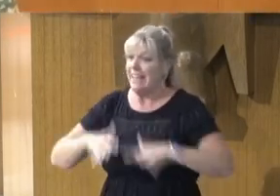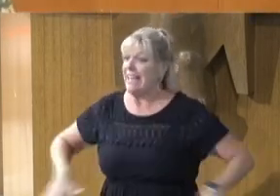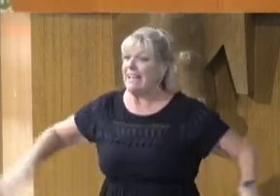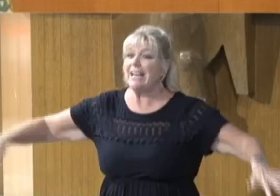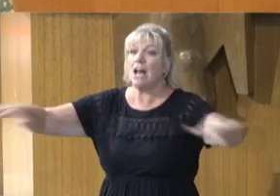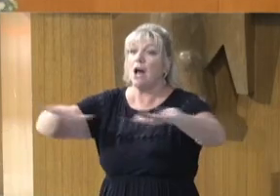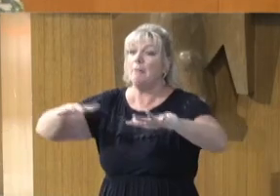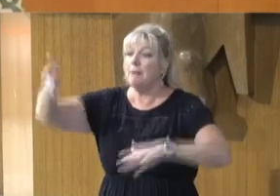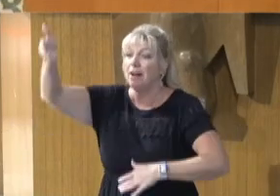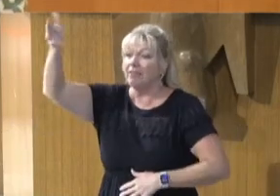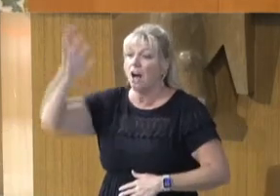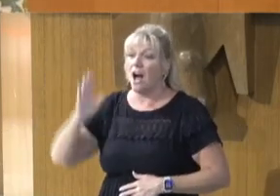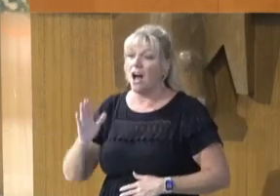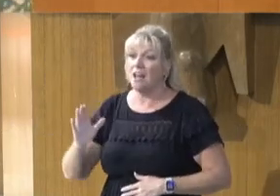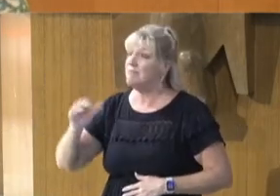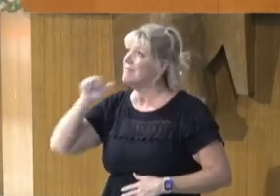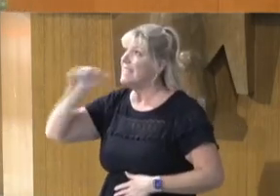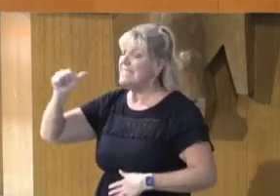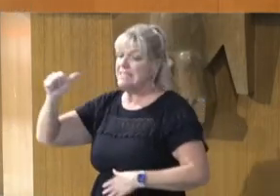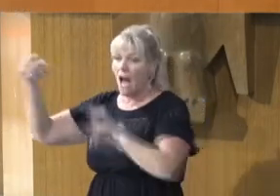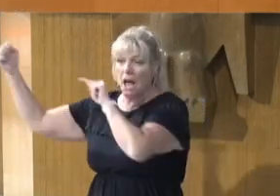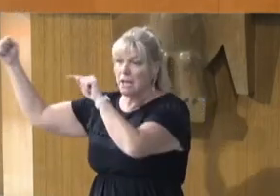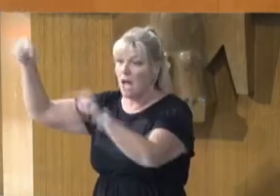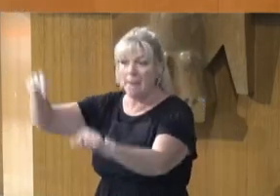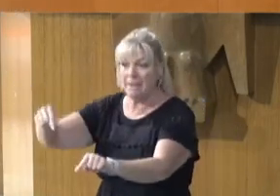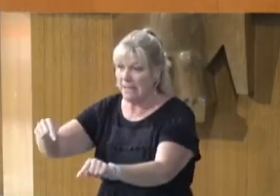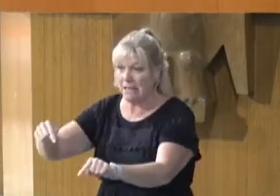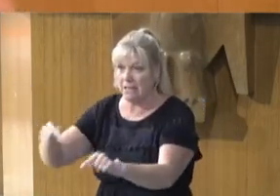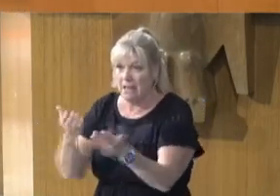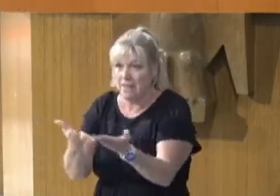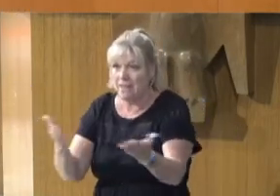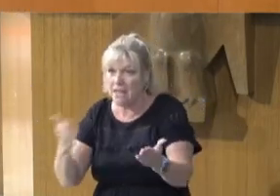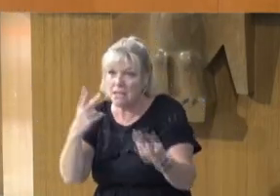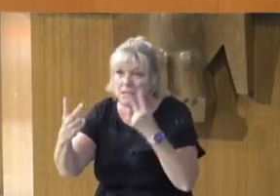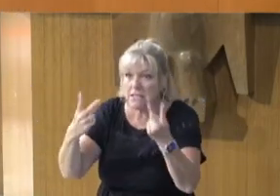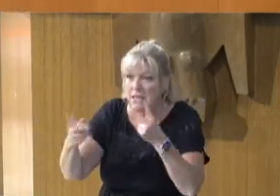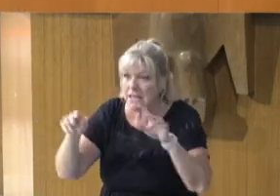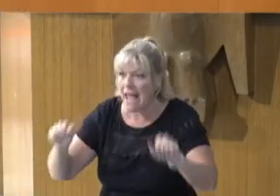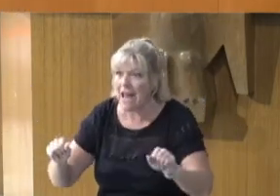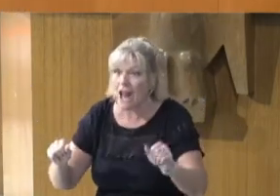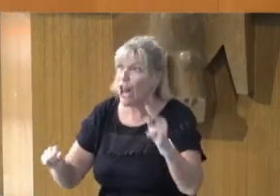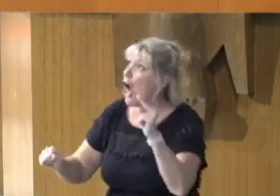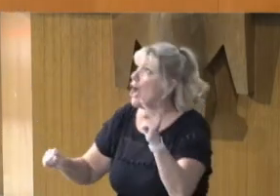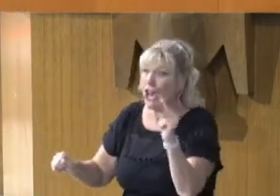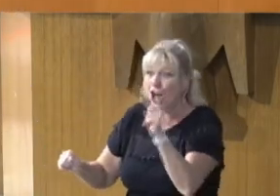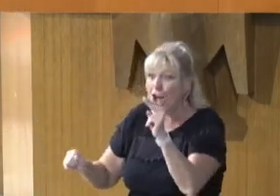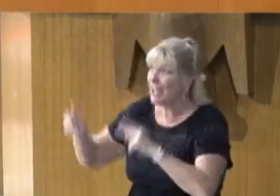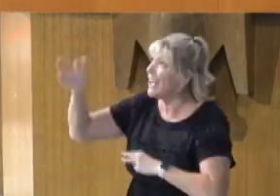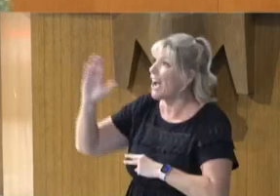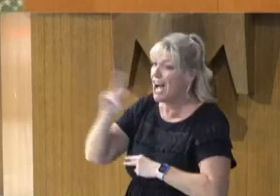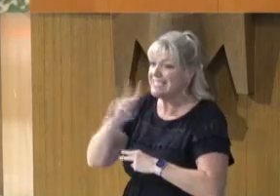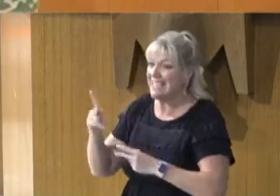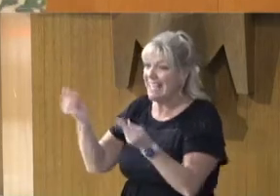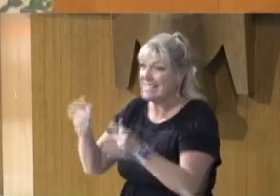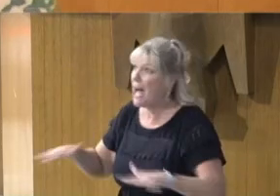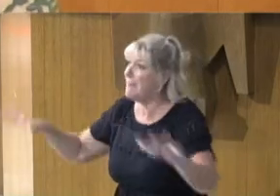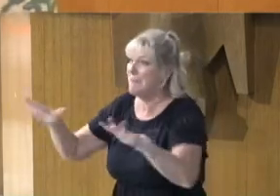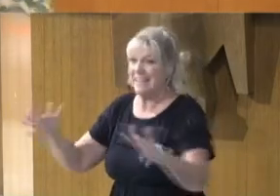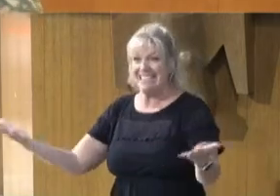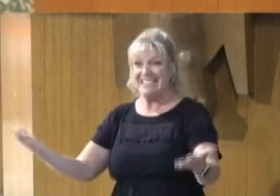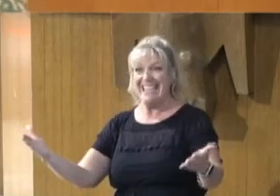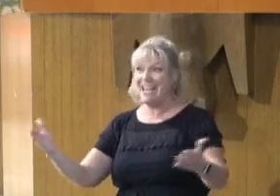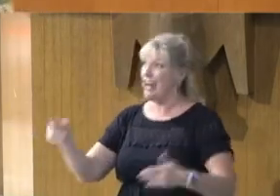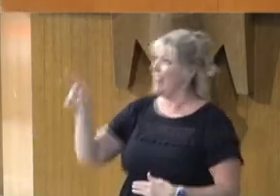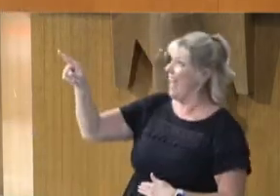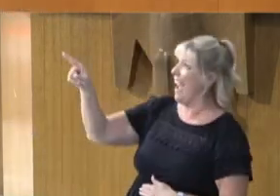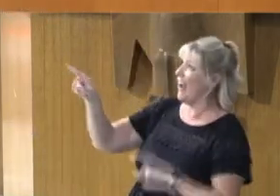not coming with things that can be observed. No one will say, look, here it is, or oh, there it is.